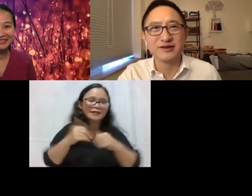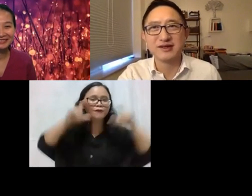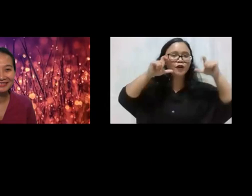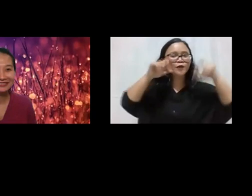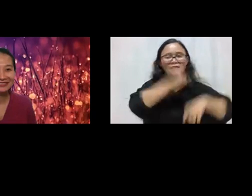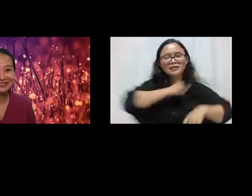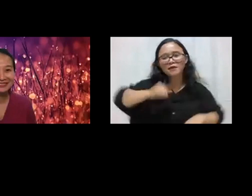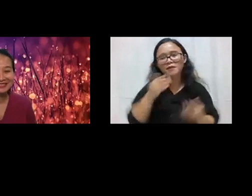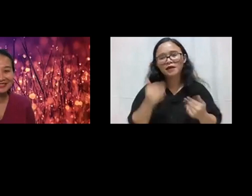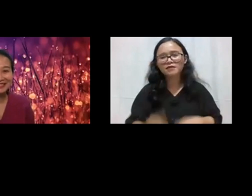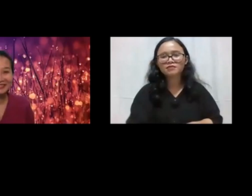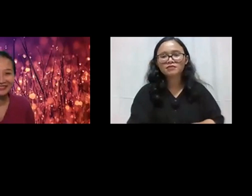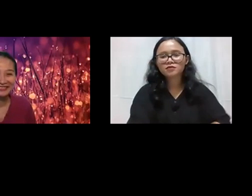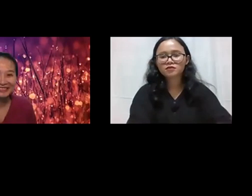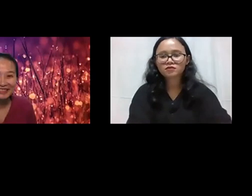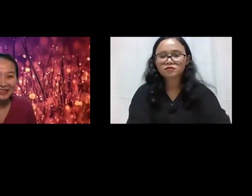video.